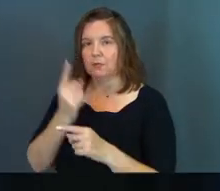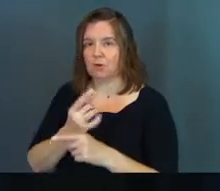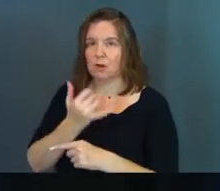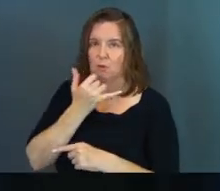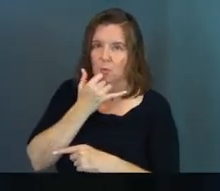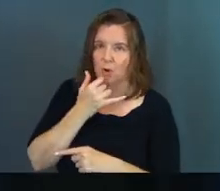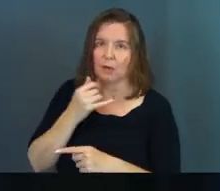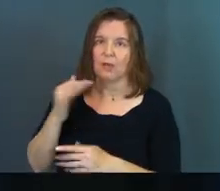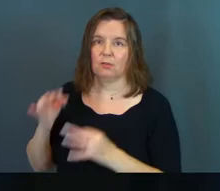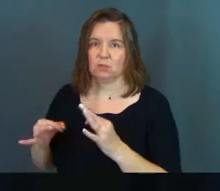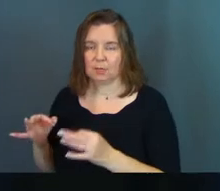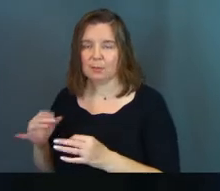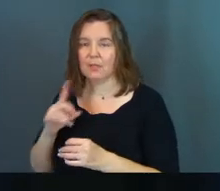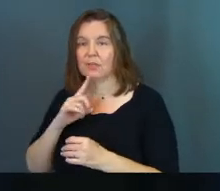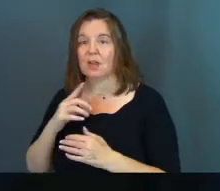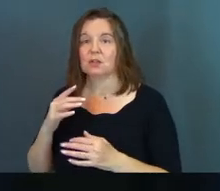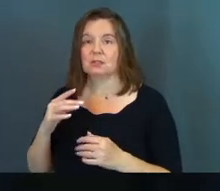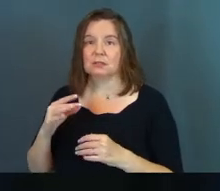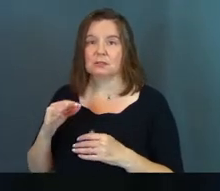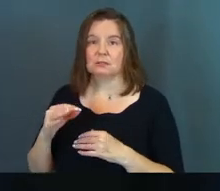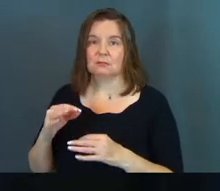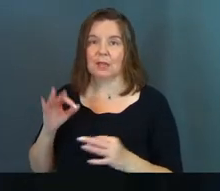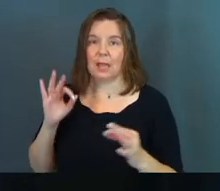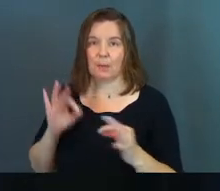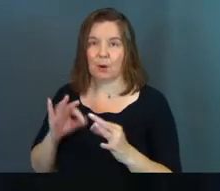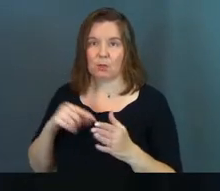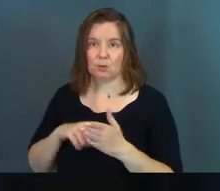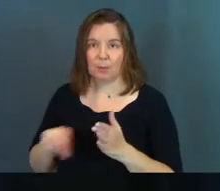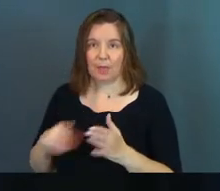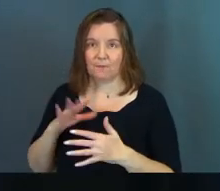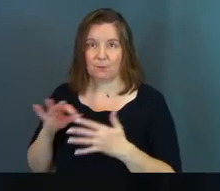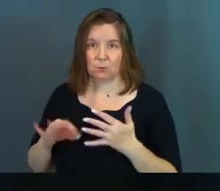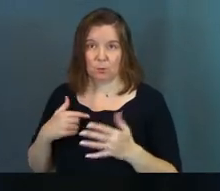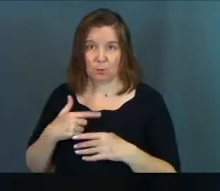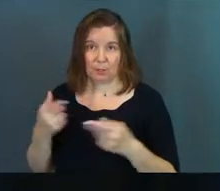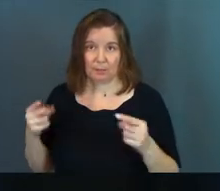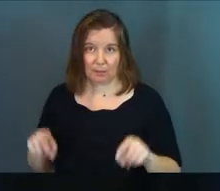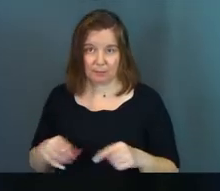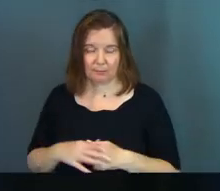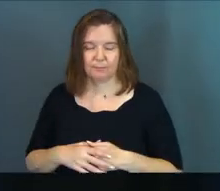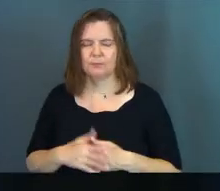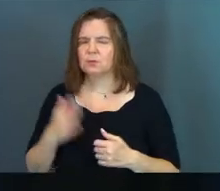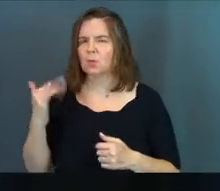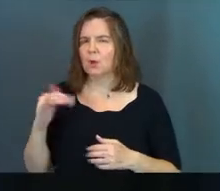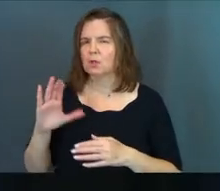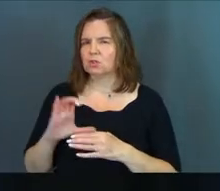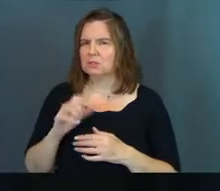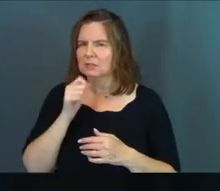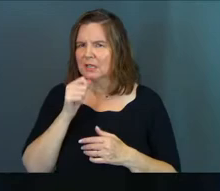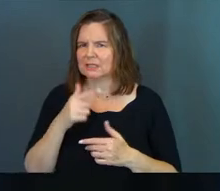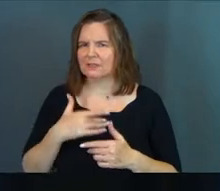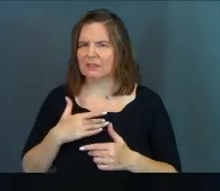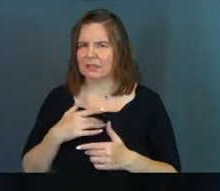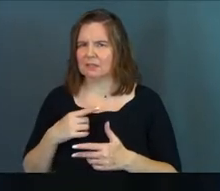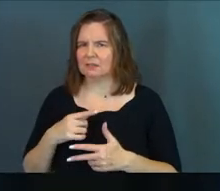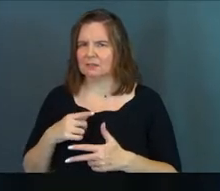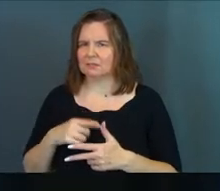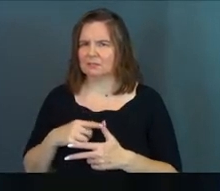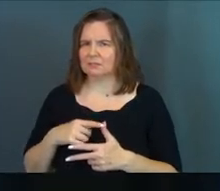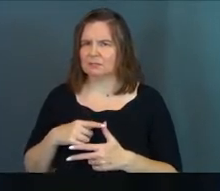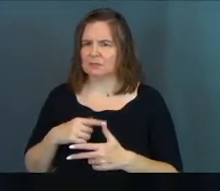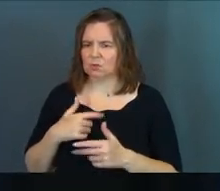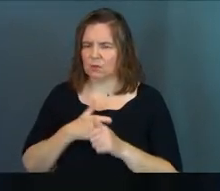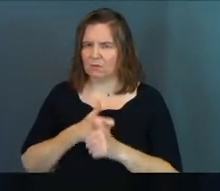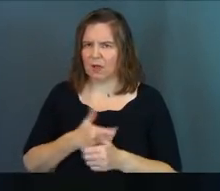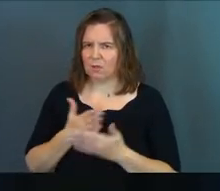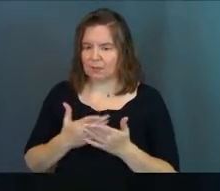and wrong, and then again, the judgment. It's like there's a price to pay from the choices that we make. So why does the church no longer feel the need to follow